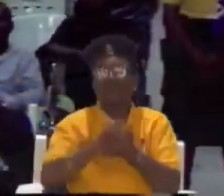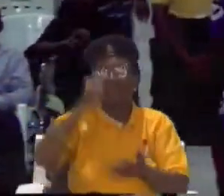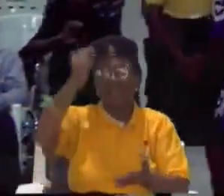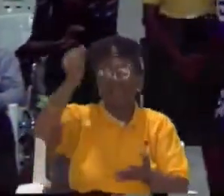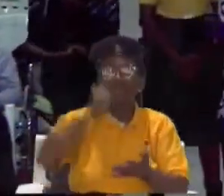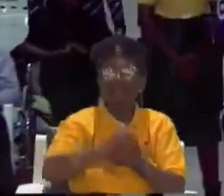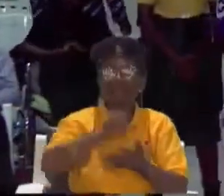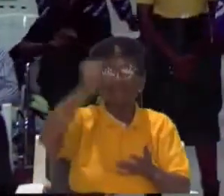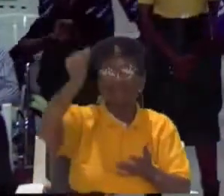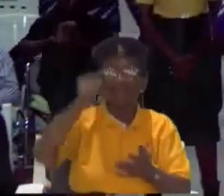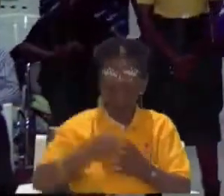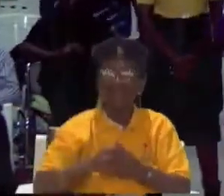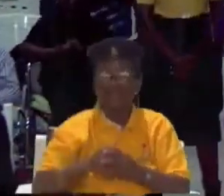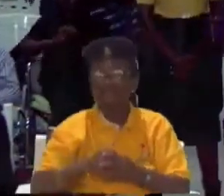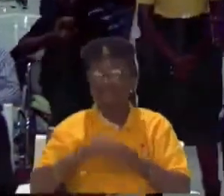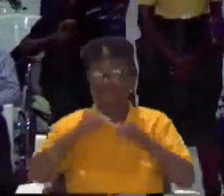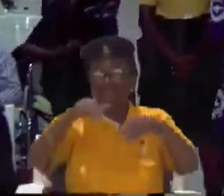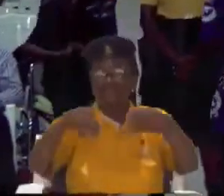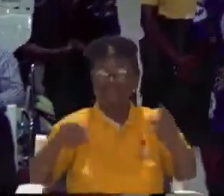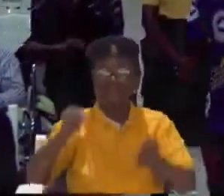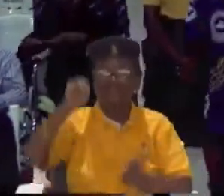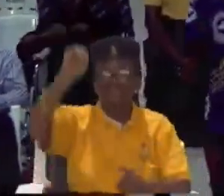glory.